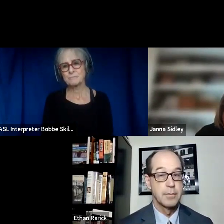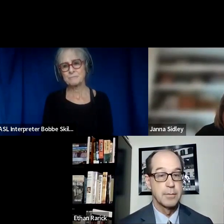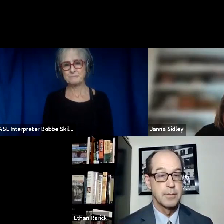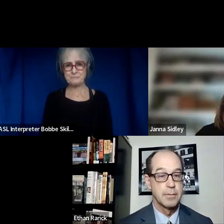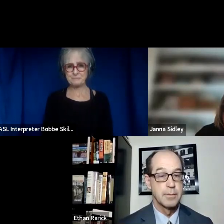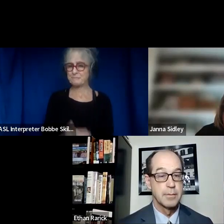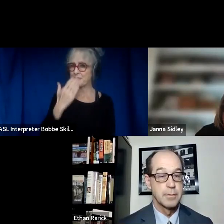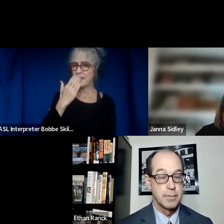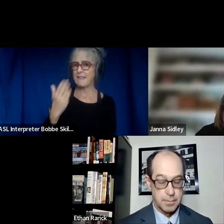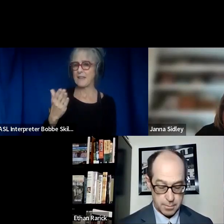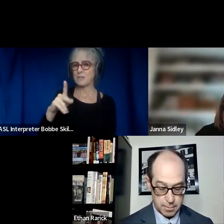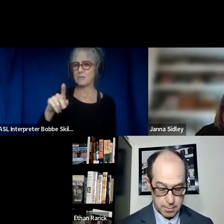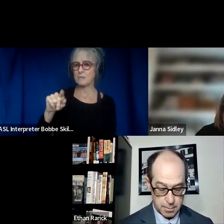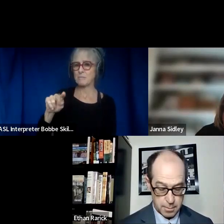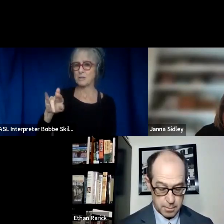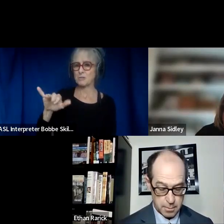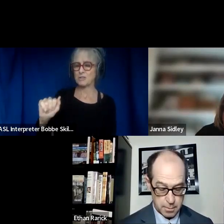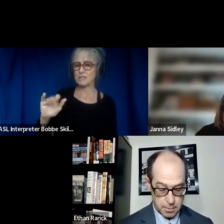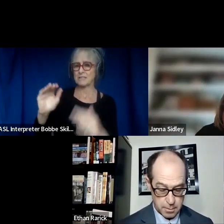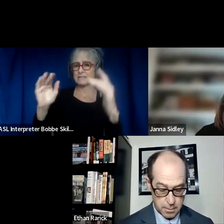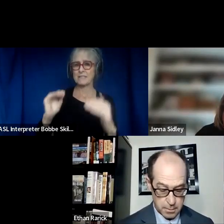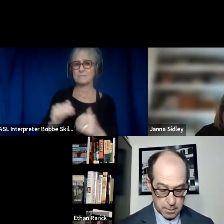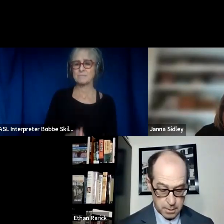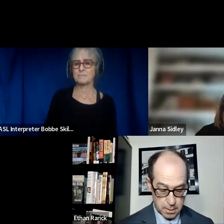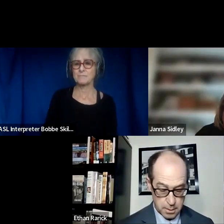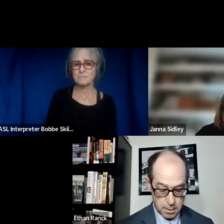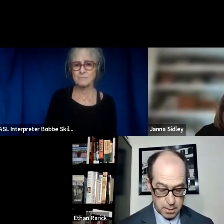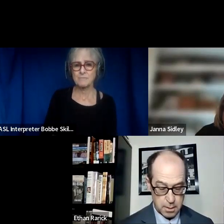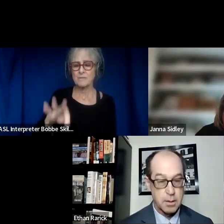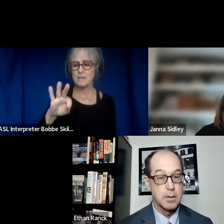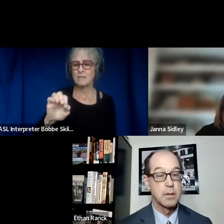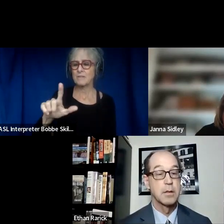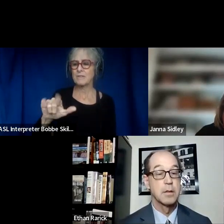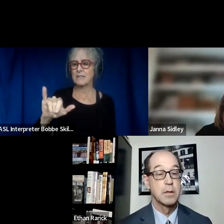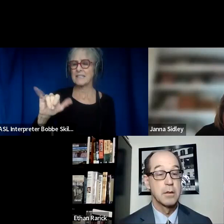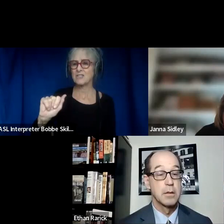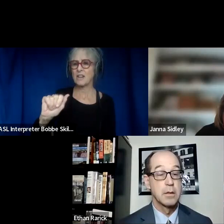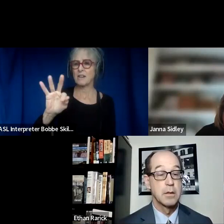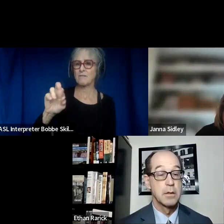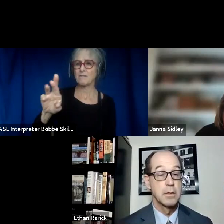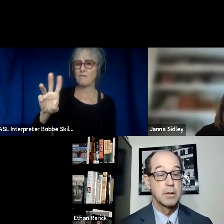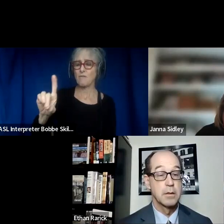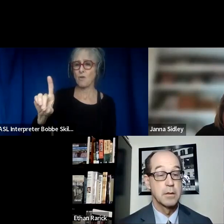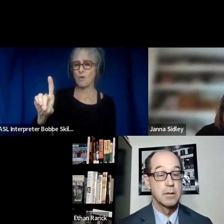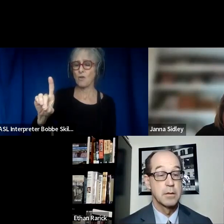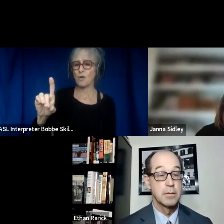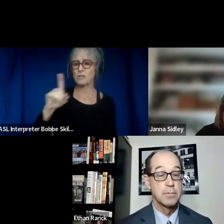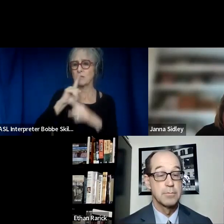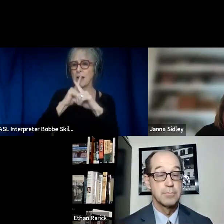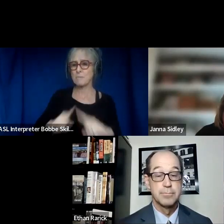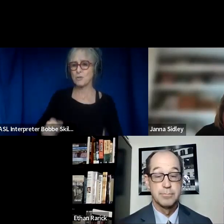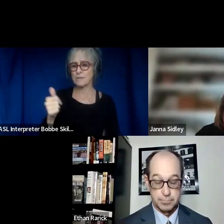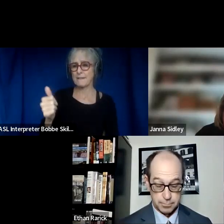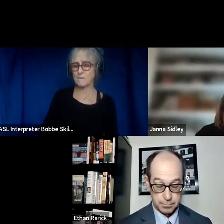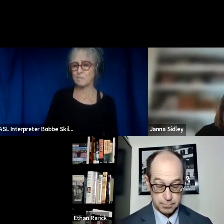Thank you, Patricia. Next, we're moving on to Felicia Ford. Felicia, you should now have the ability to unmute